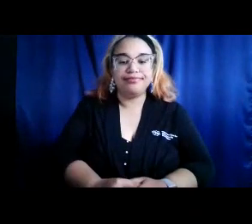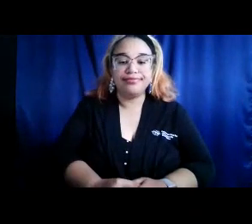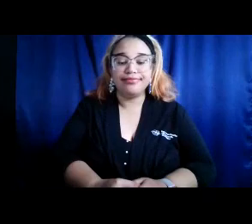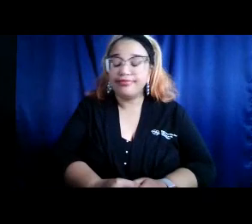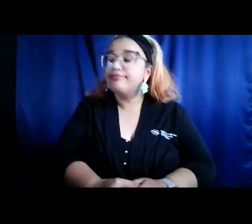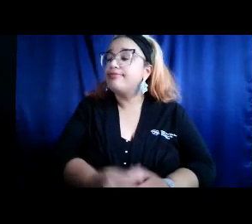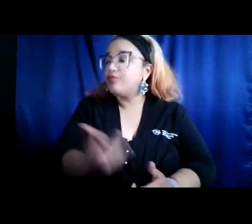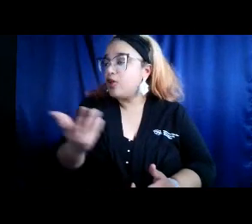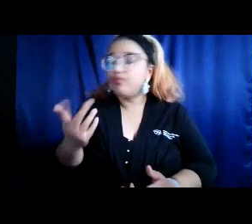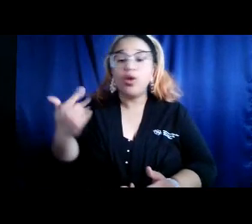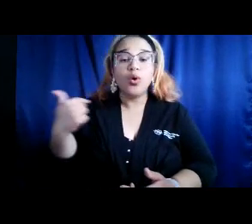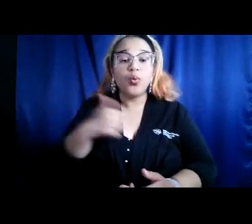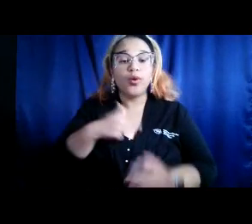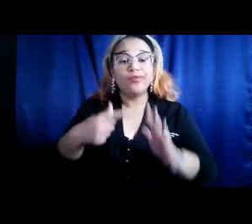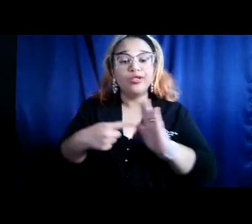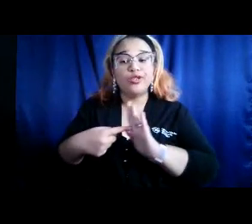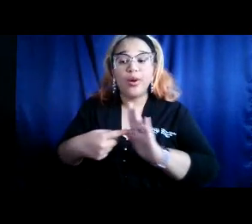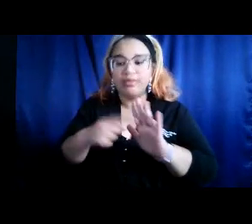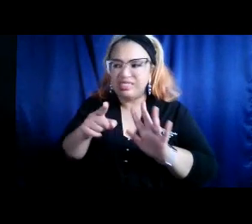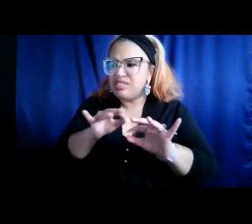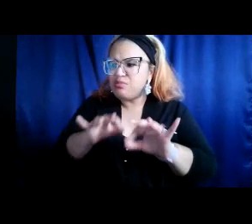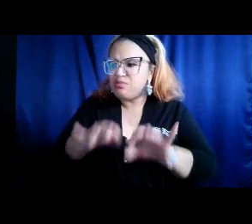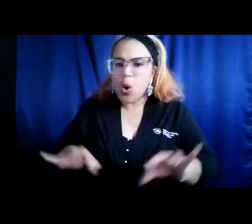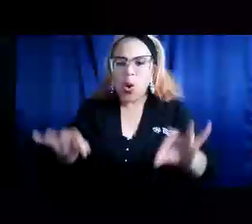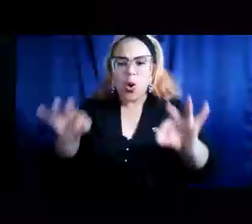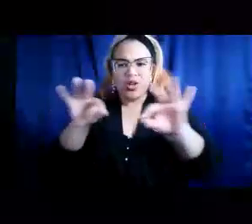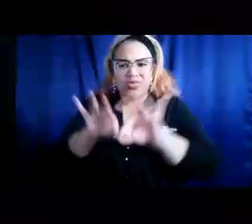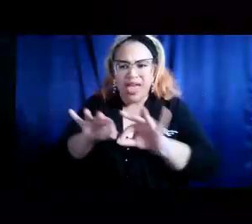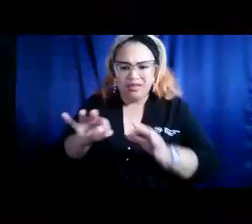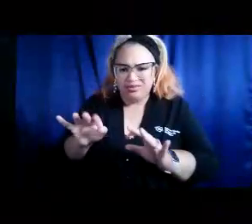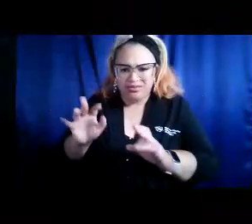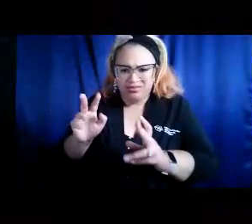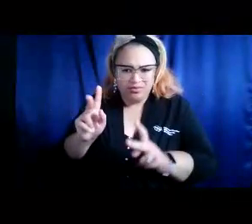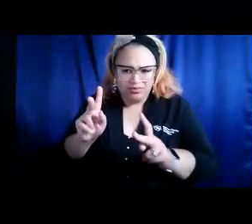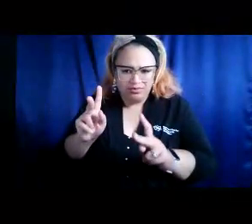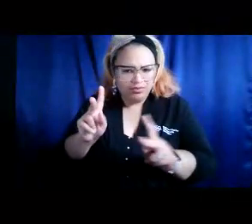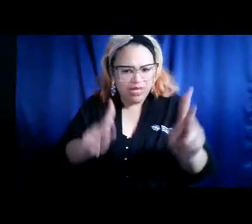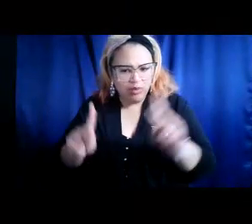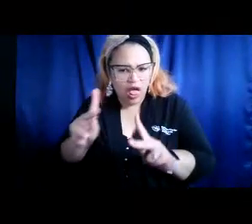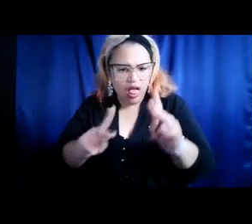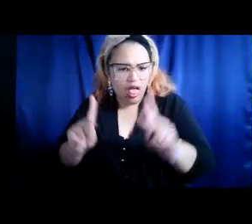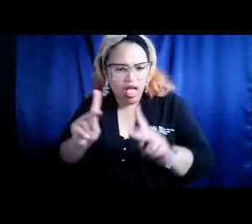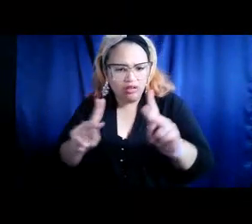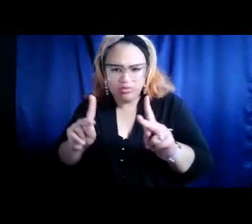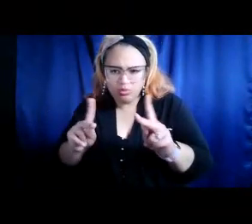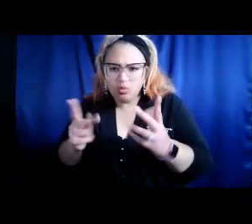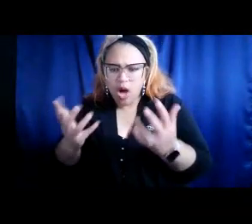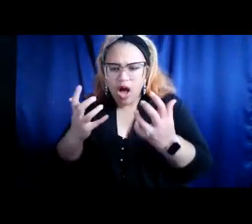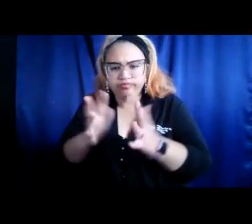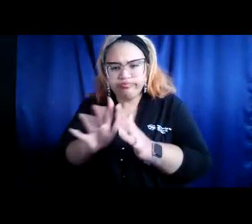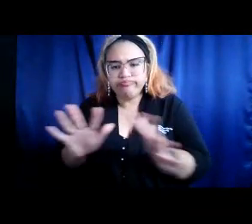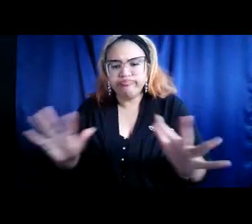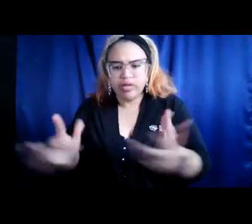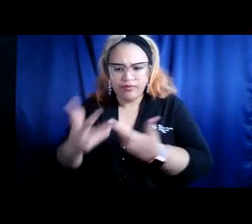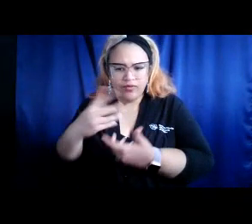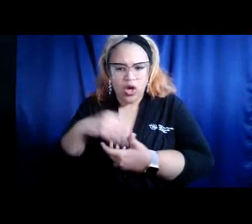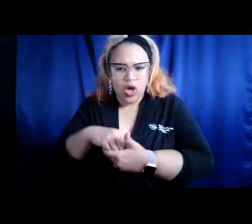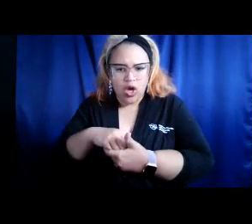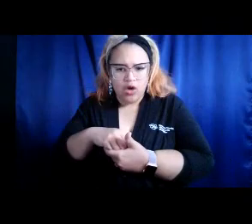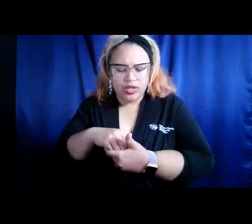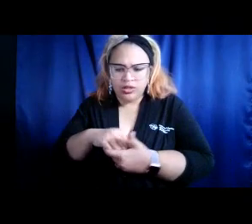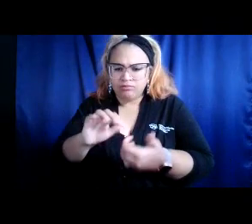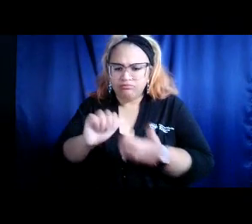a quick poll of our audience and ask a question. So a poll is going to appear on your screen with the question, what do you think is the